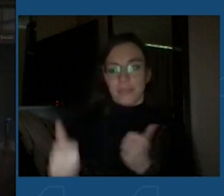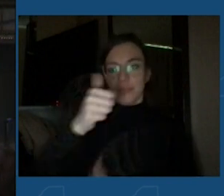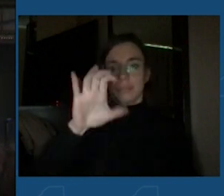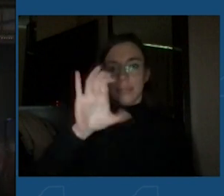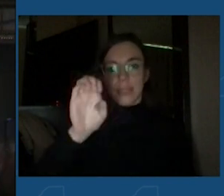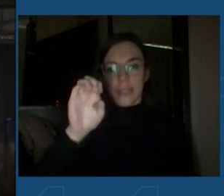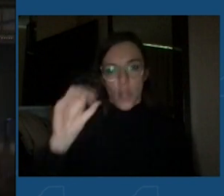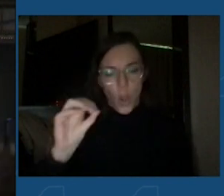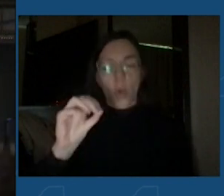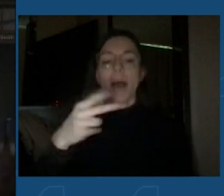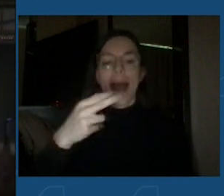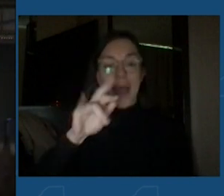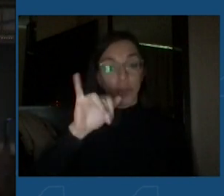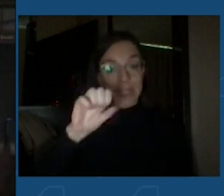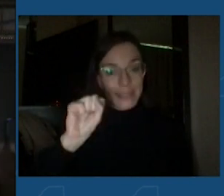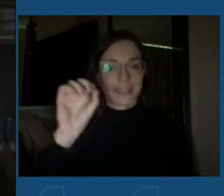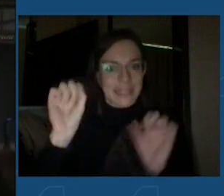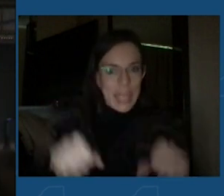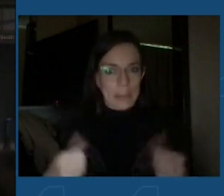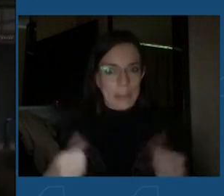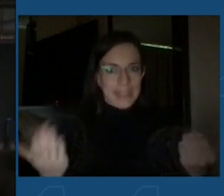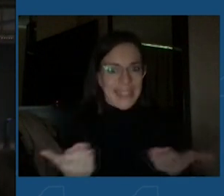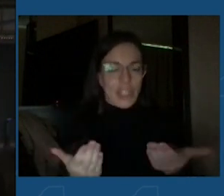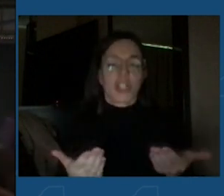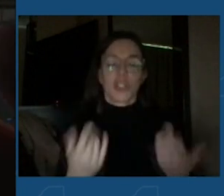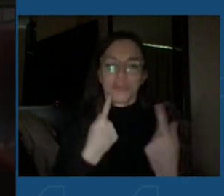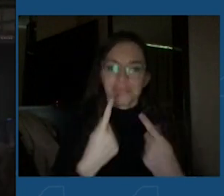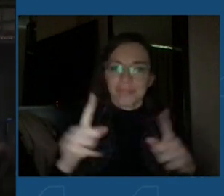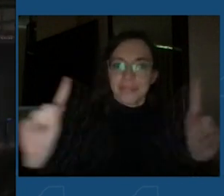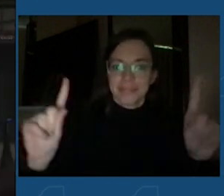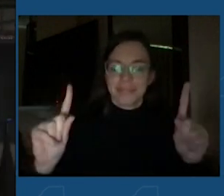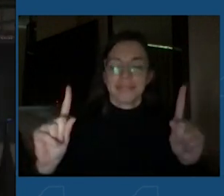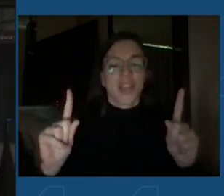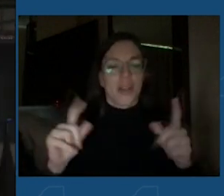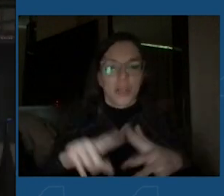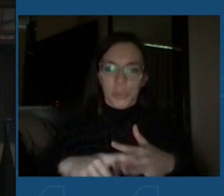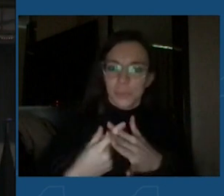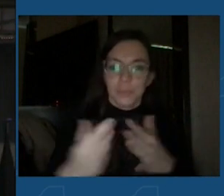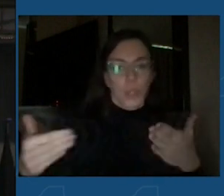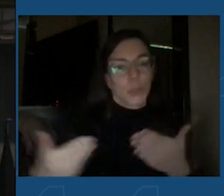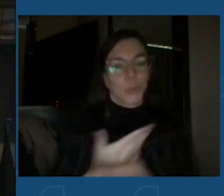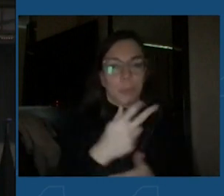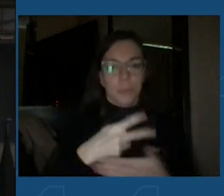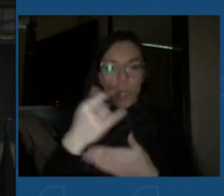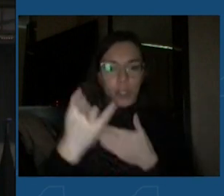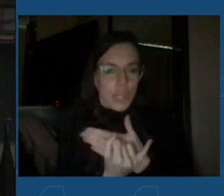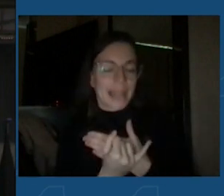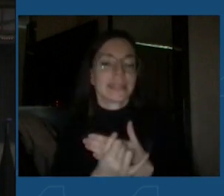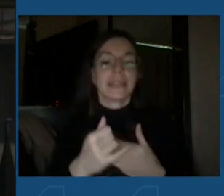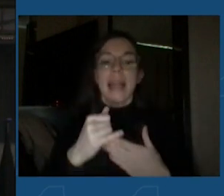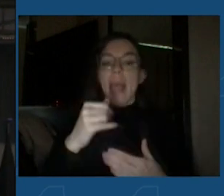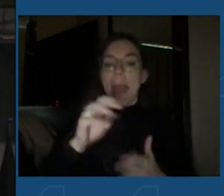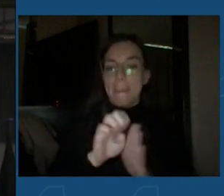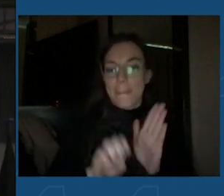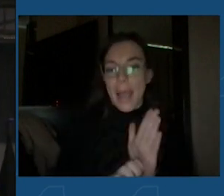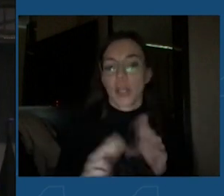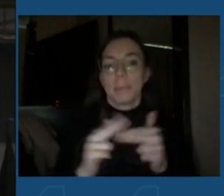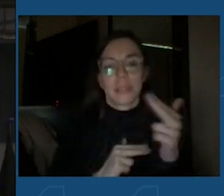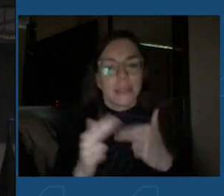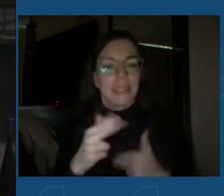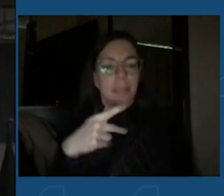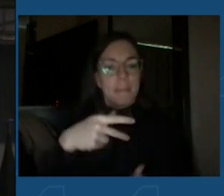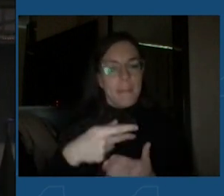here to join us and announce our groundbreaking project, the Empire Building Playbook, an owner's guide to low-carbon